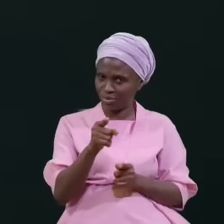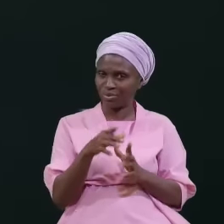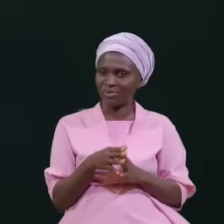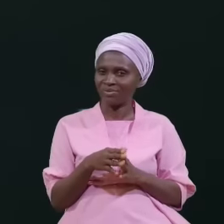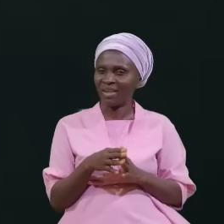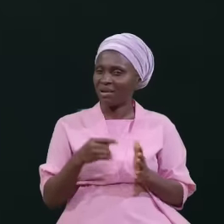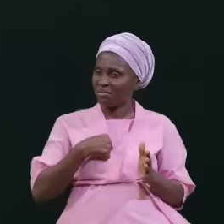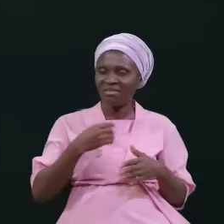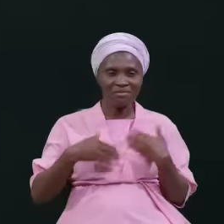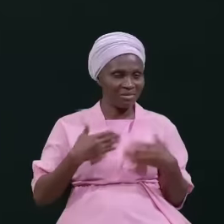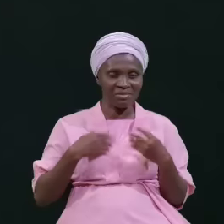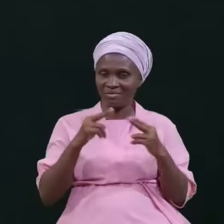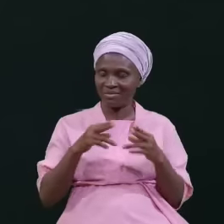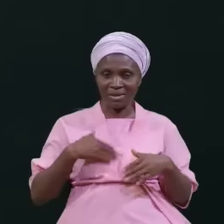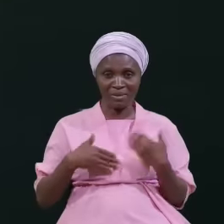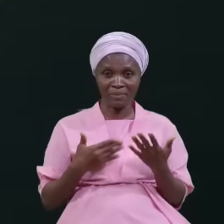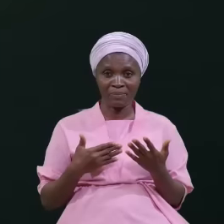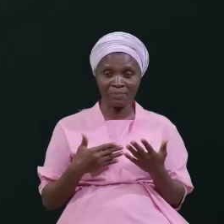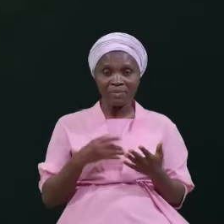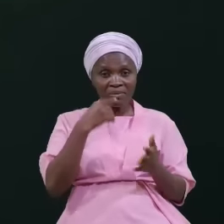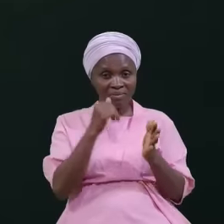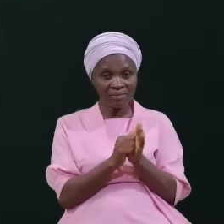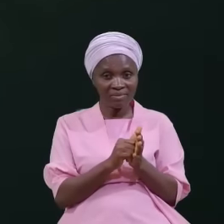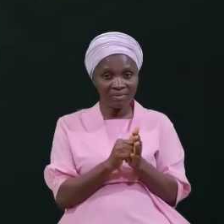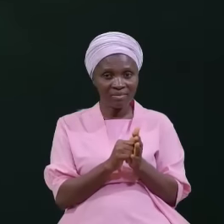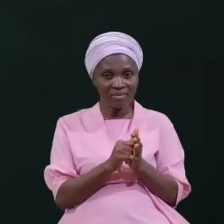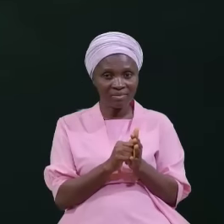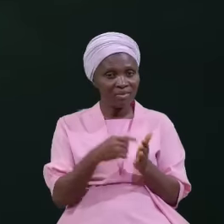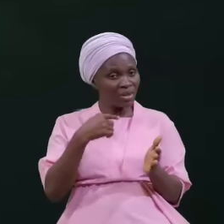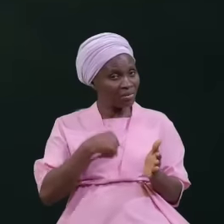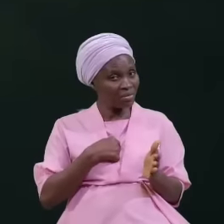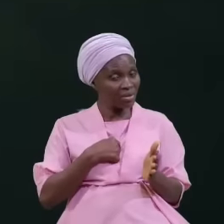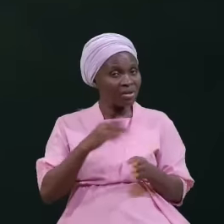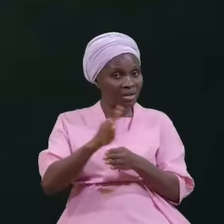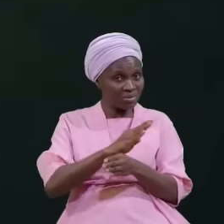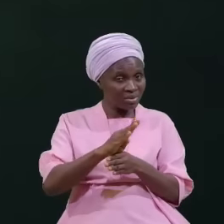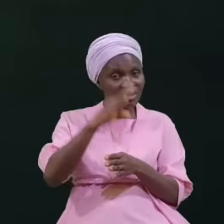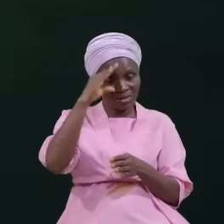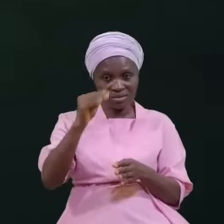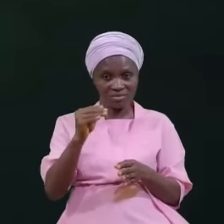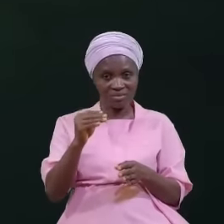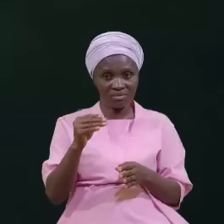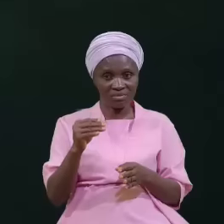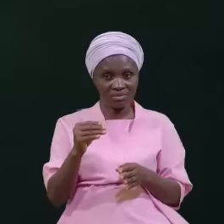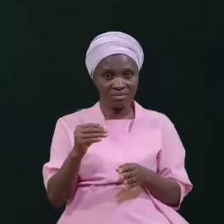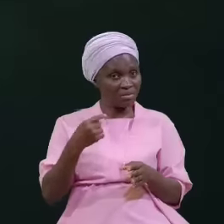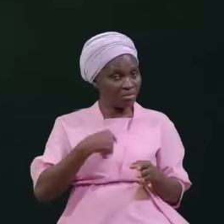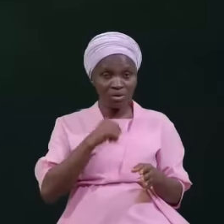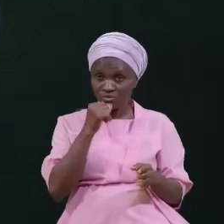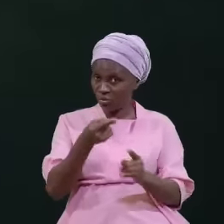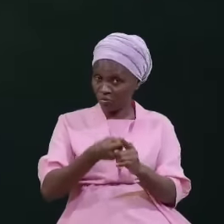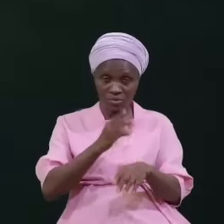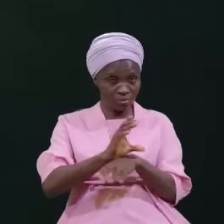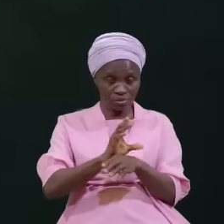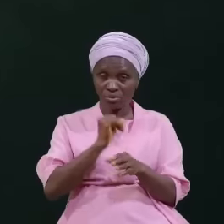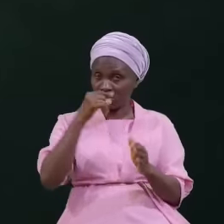meet you." He said, "I'm a businessman. I'm not of your church, I'm not even of